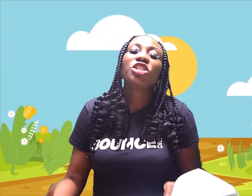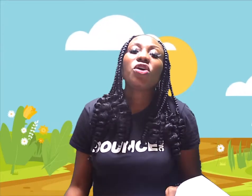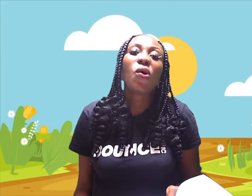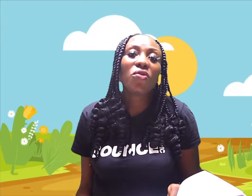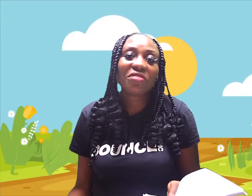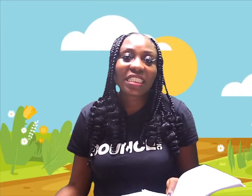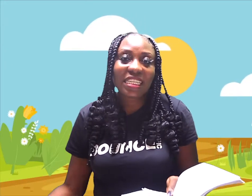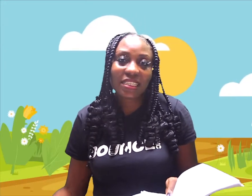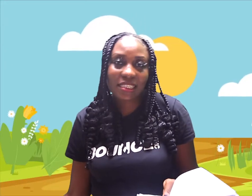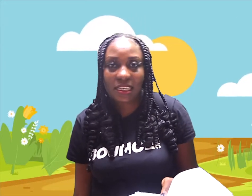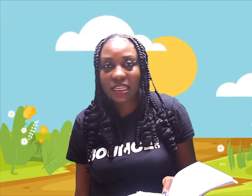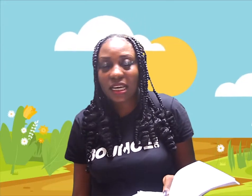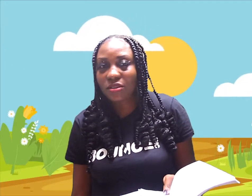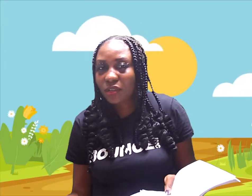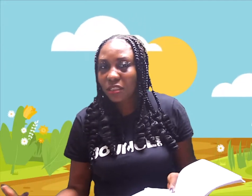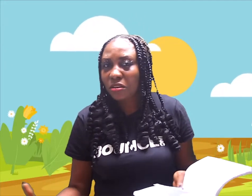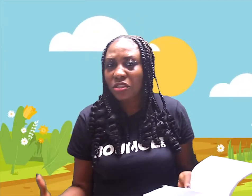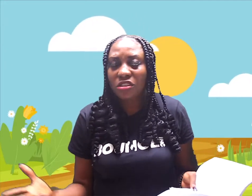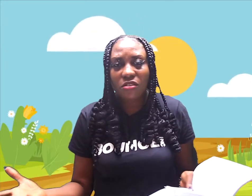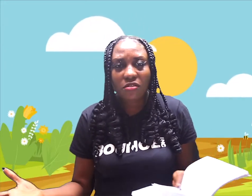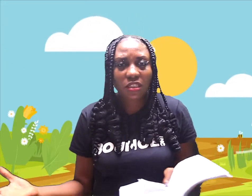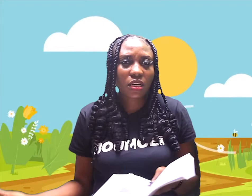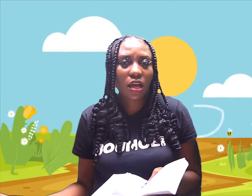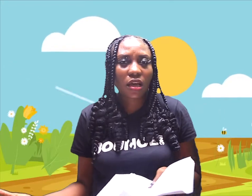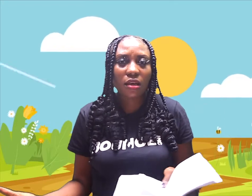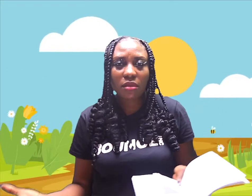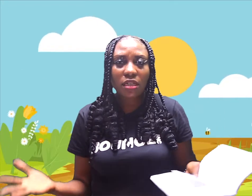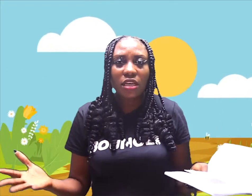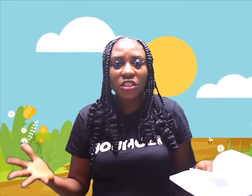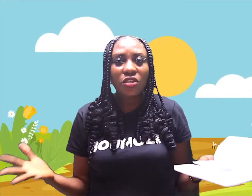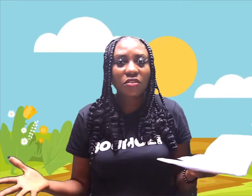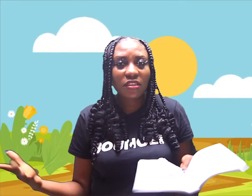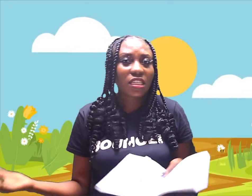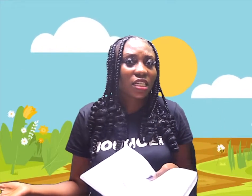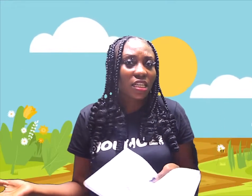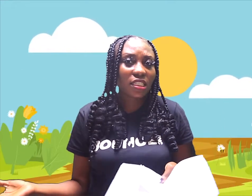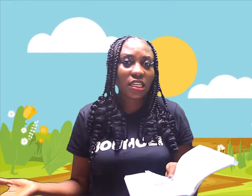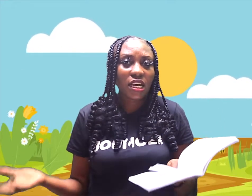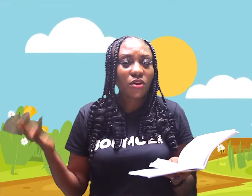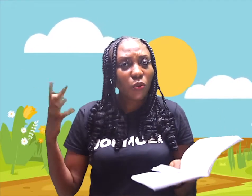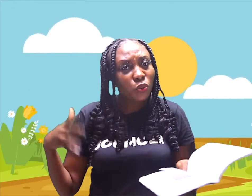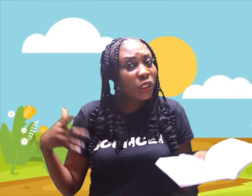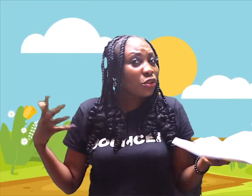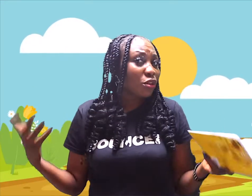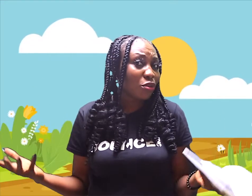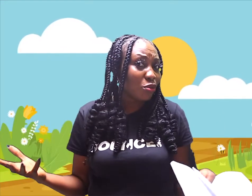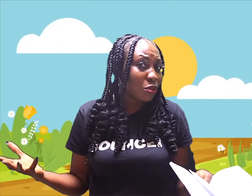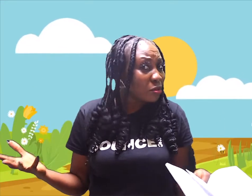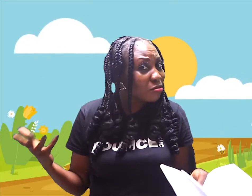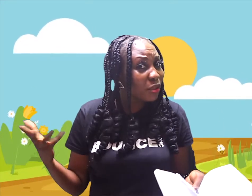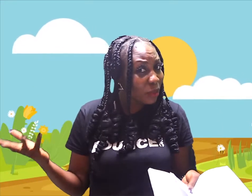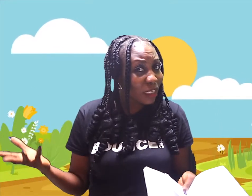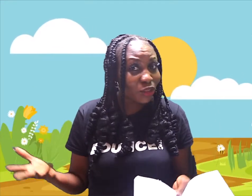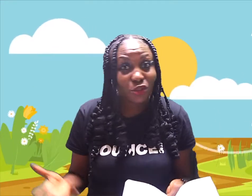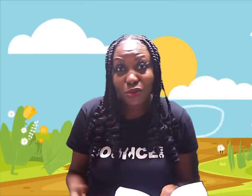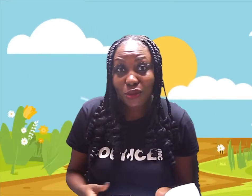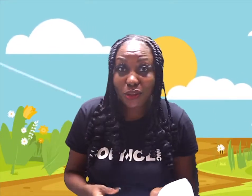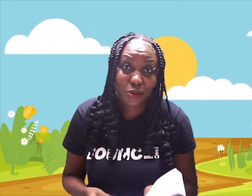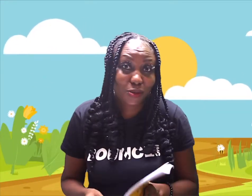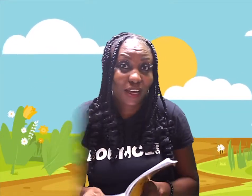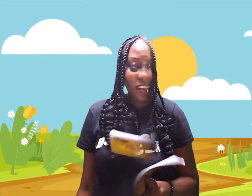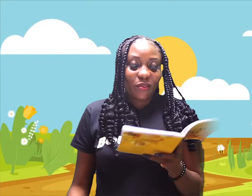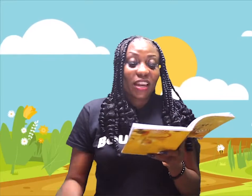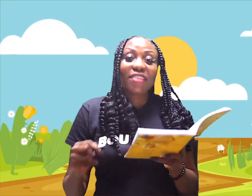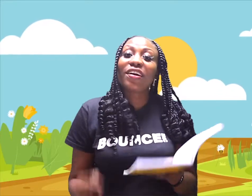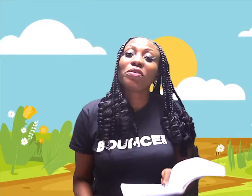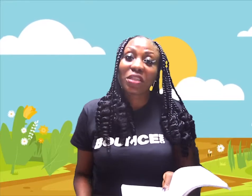called Jehovah Nissi. I know a song, Jehovah Sham, Jehovah Nissi. We do not know the meaning.